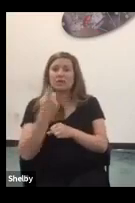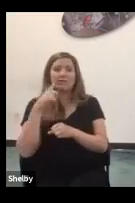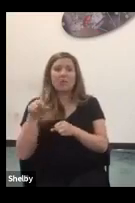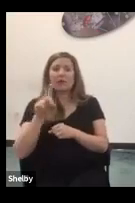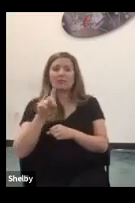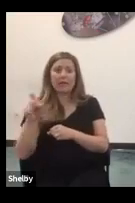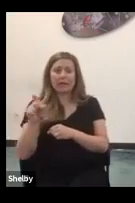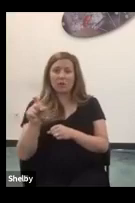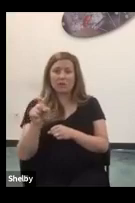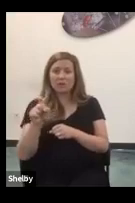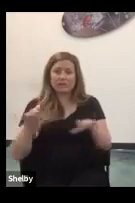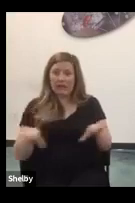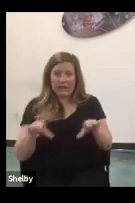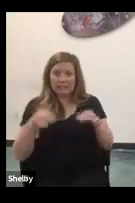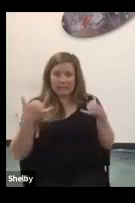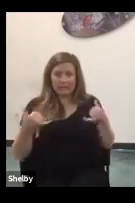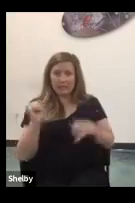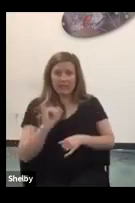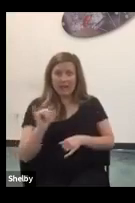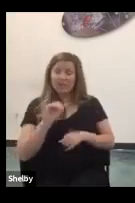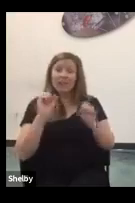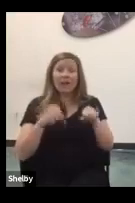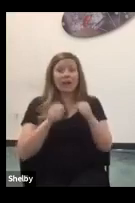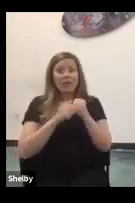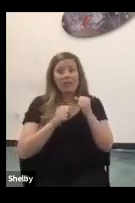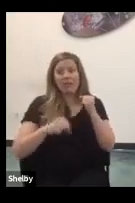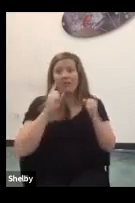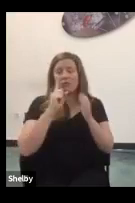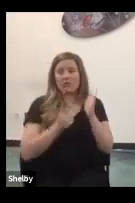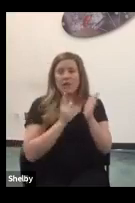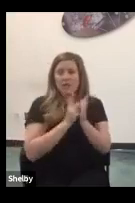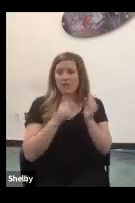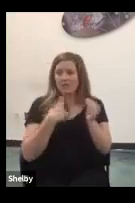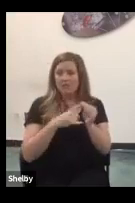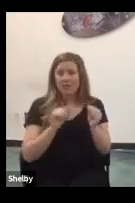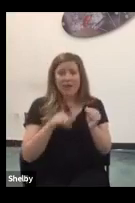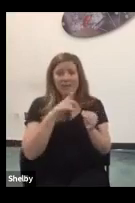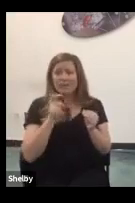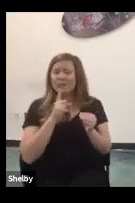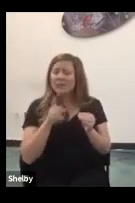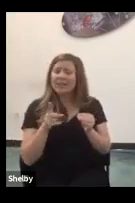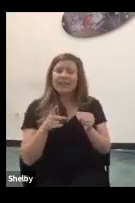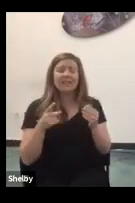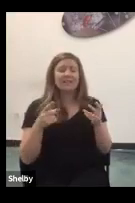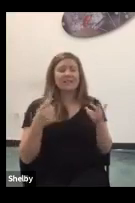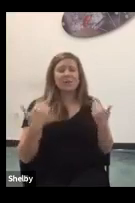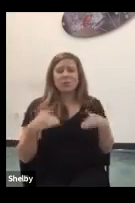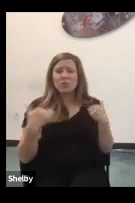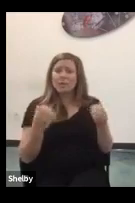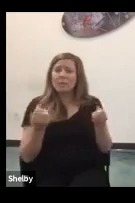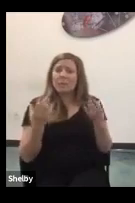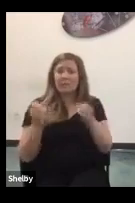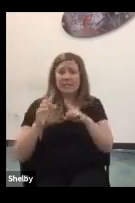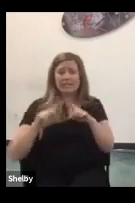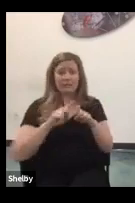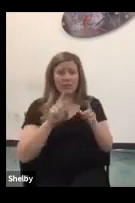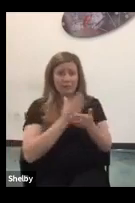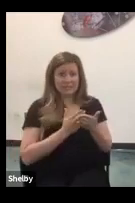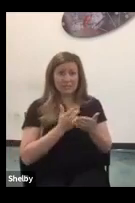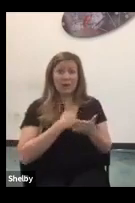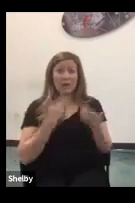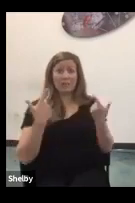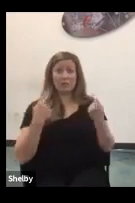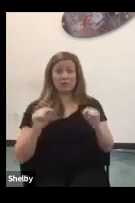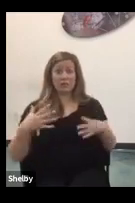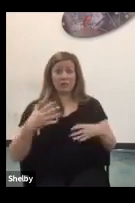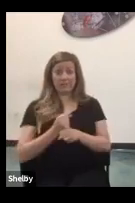probably for a whole hour because it's just, there's a lot of moving parts to it. So I'm going to try to be concise.